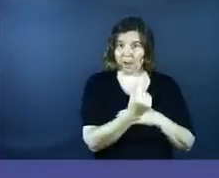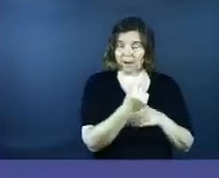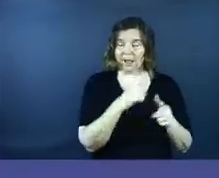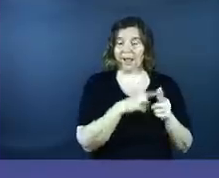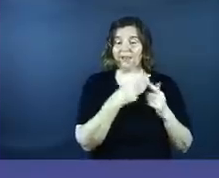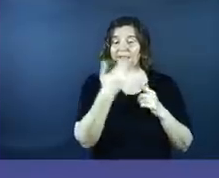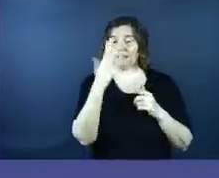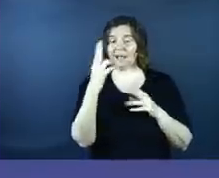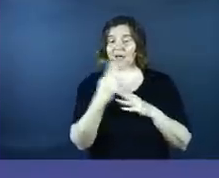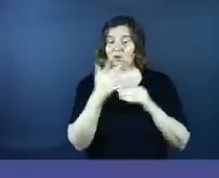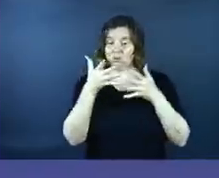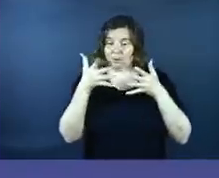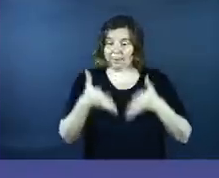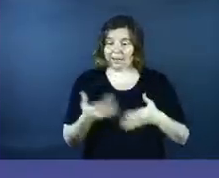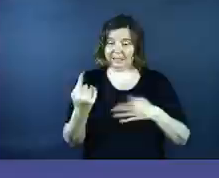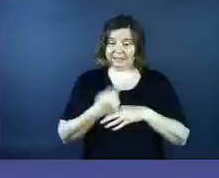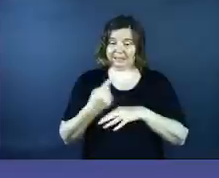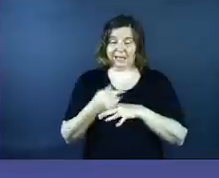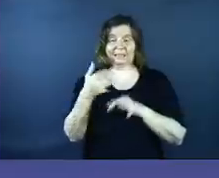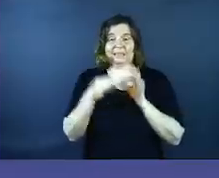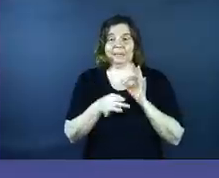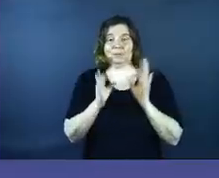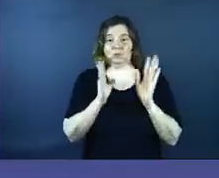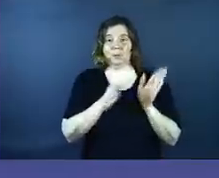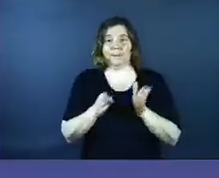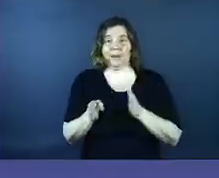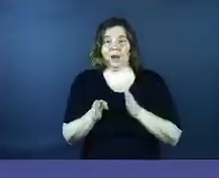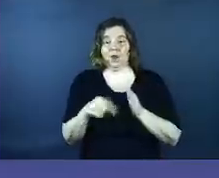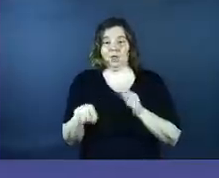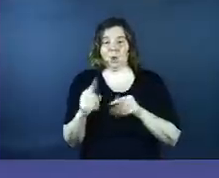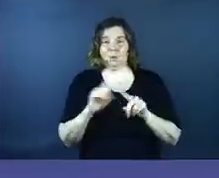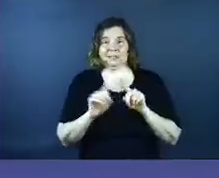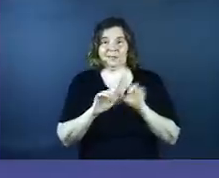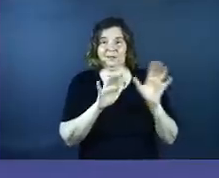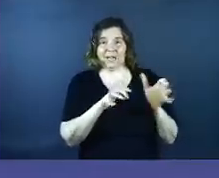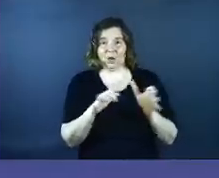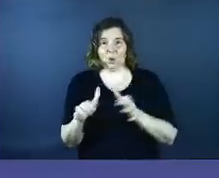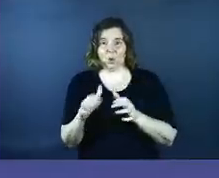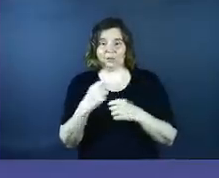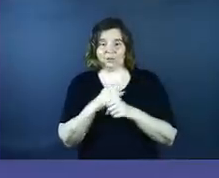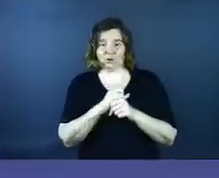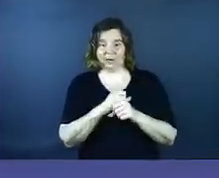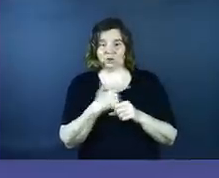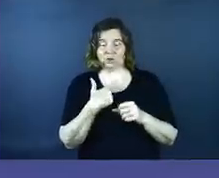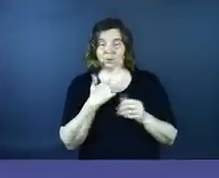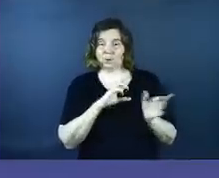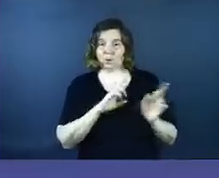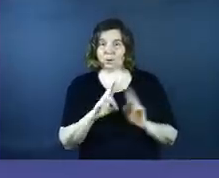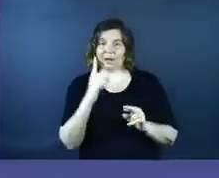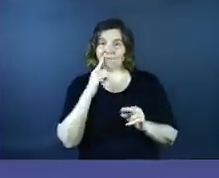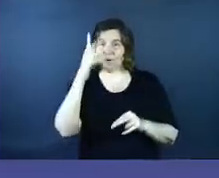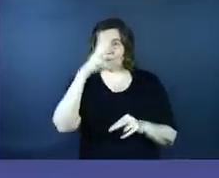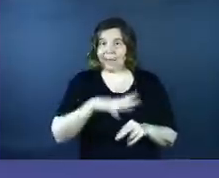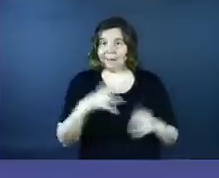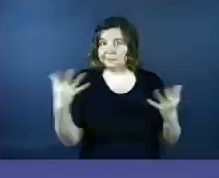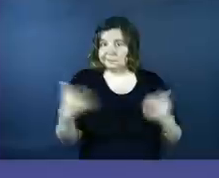and then God used the remaining days simply to prepare those different categories of creation to be ready for